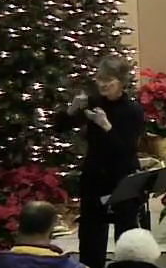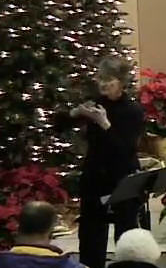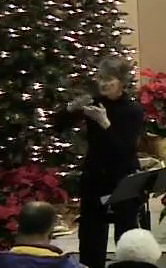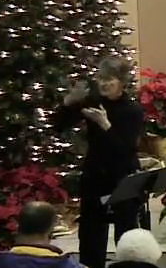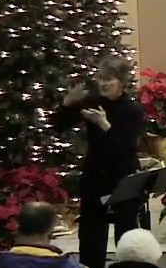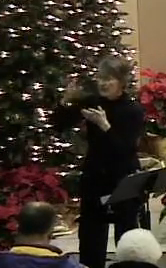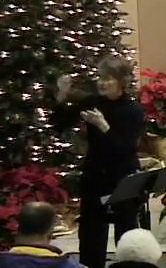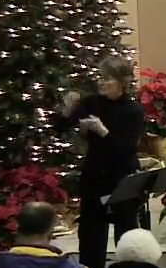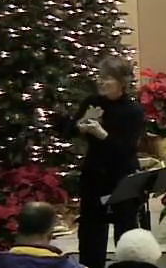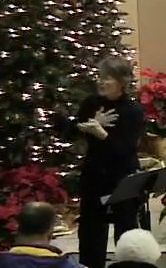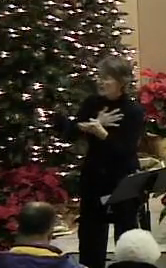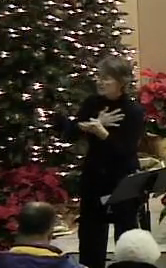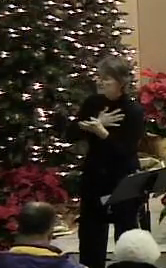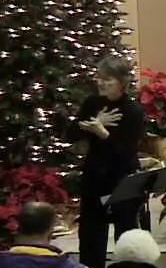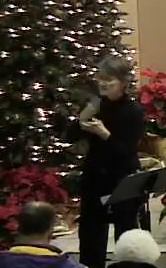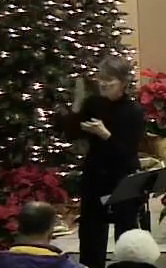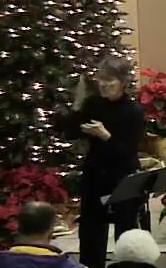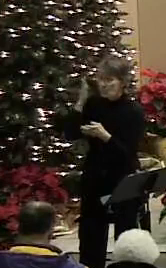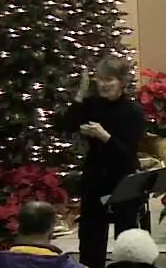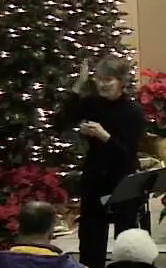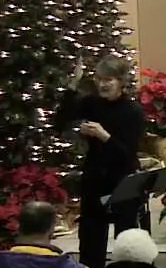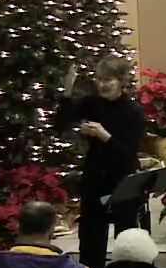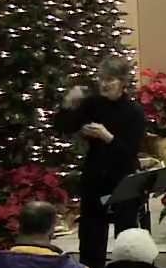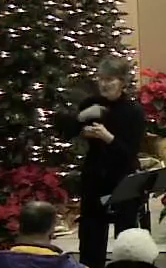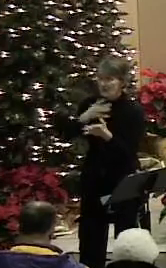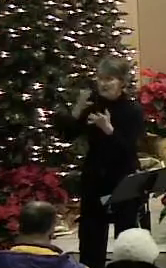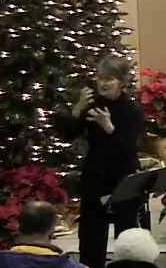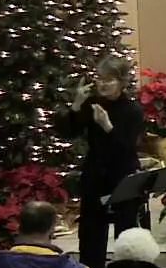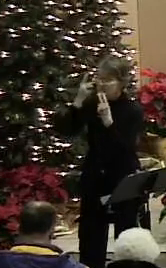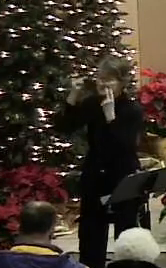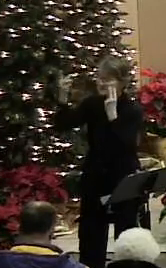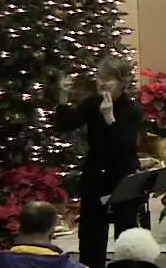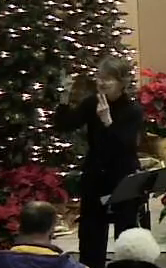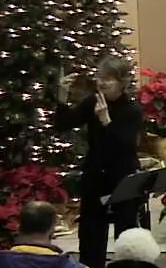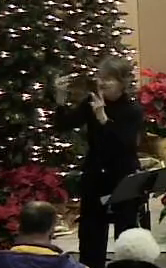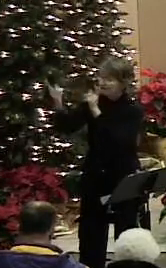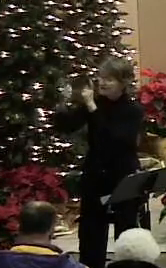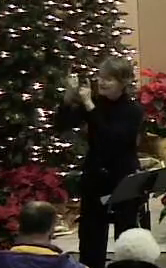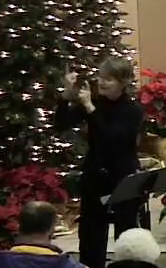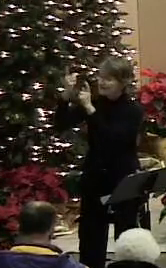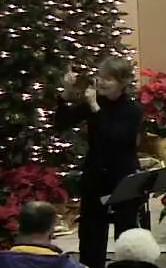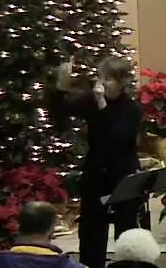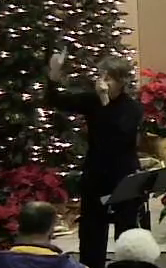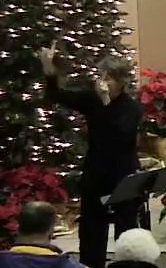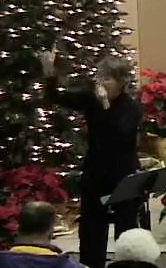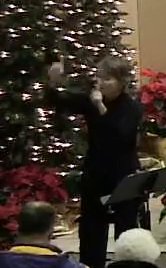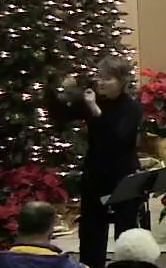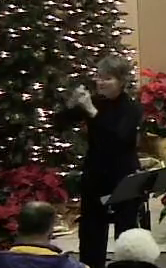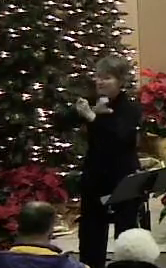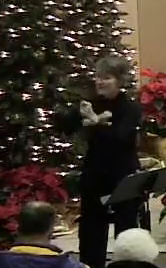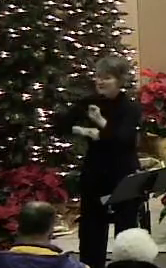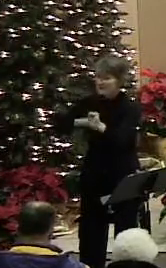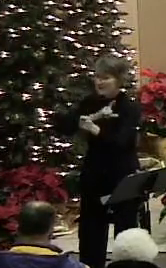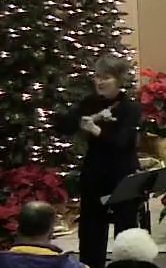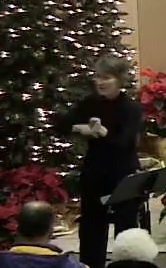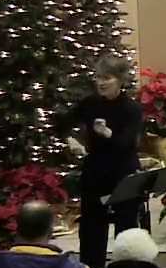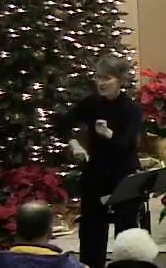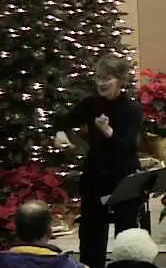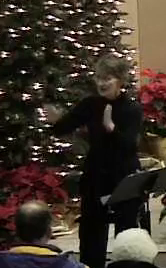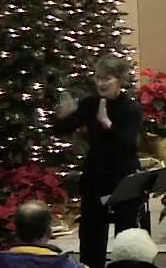your grace, so one day we may rejoice in its completion. Through Christ our